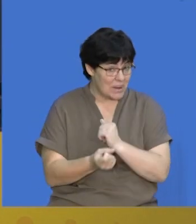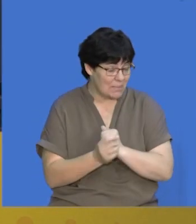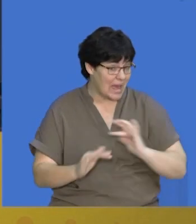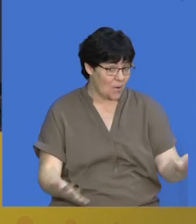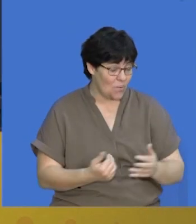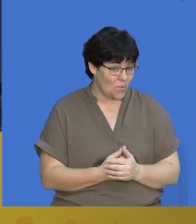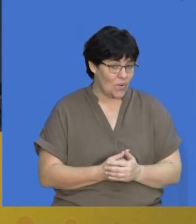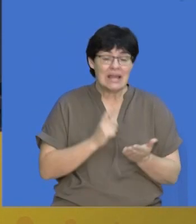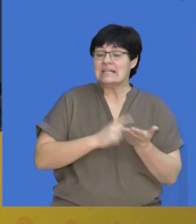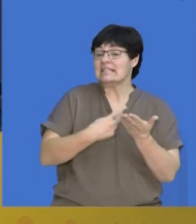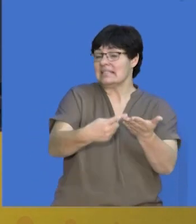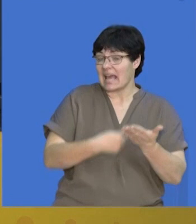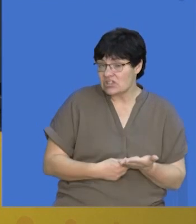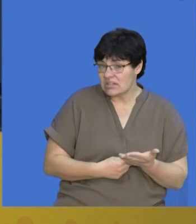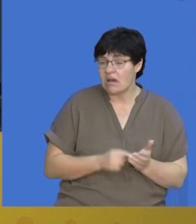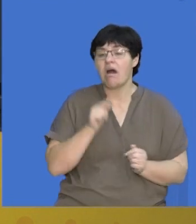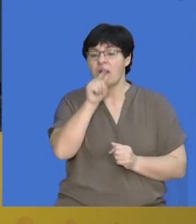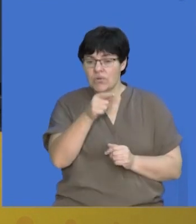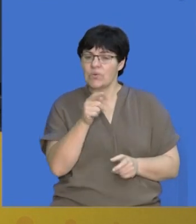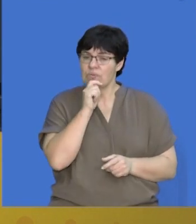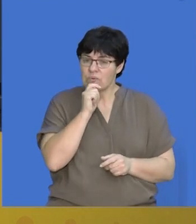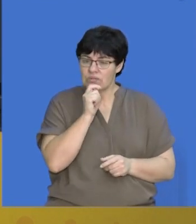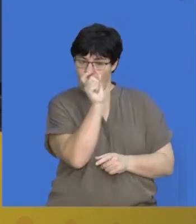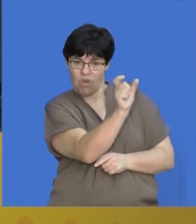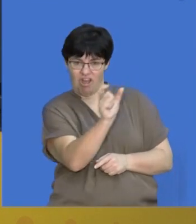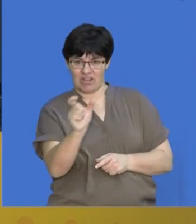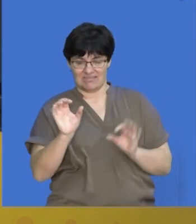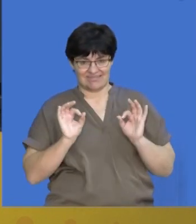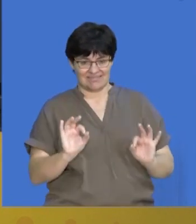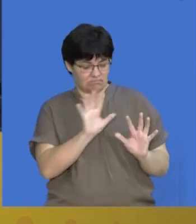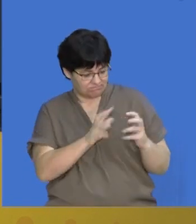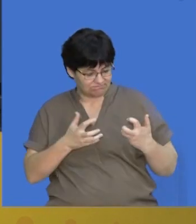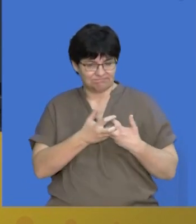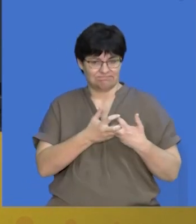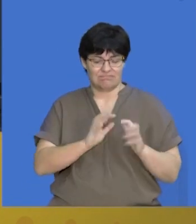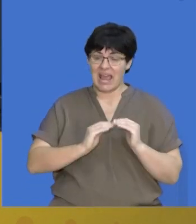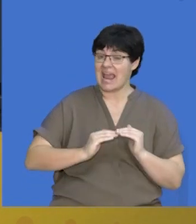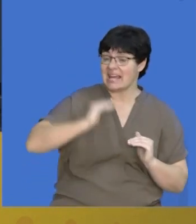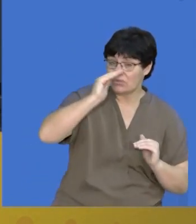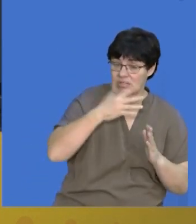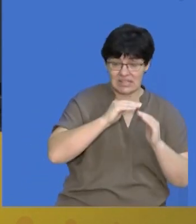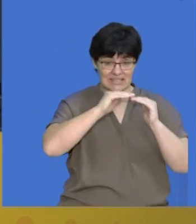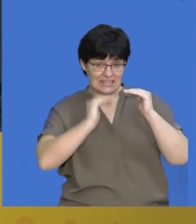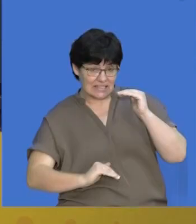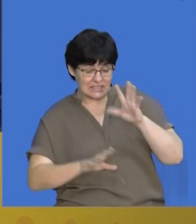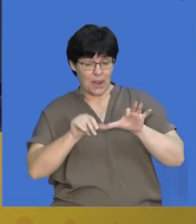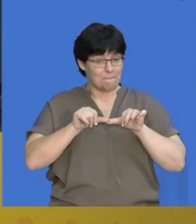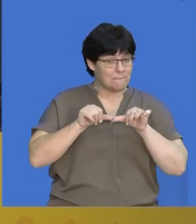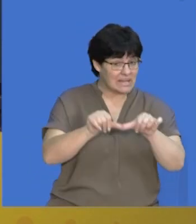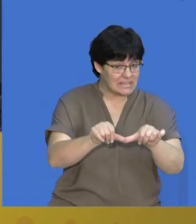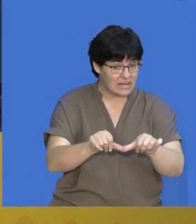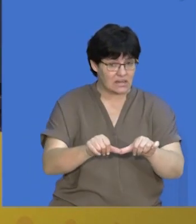A discussion unfolds where you use qualifying words, increasing, decreasing,